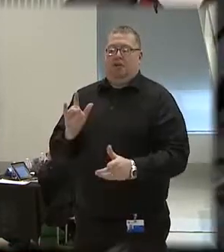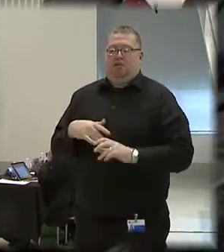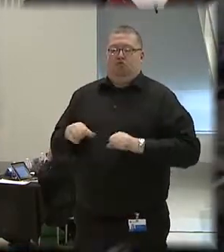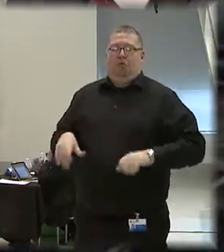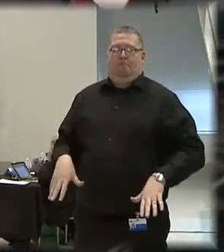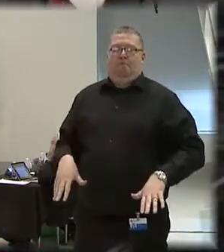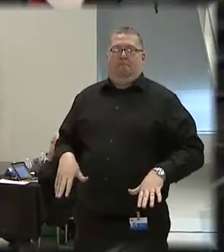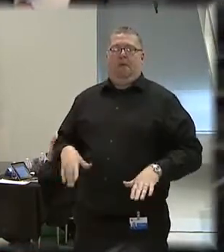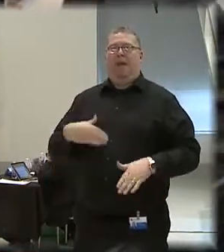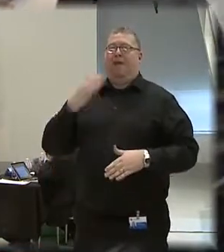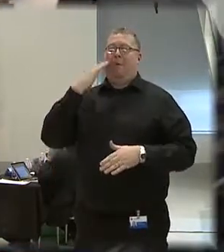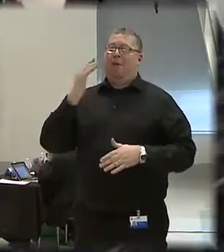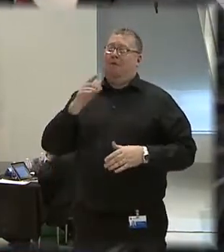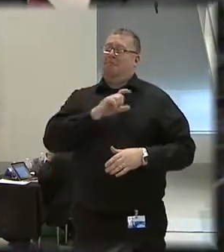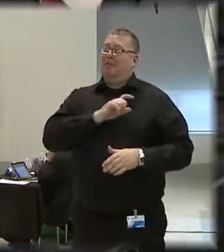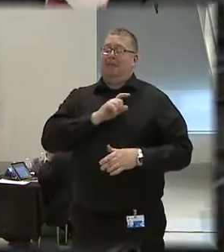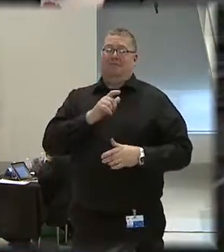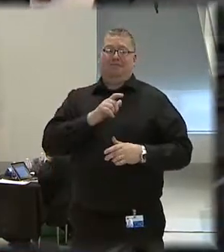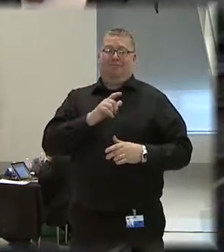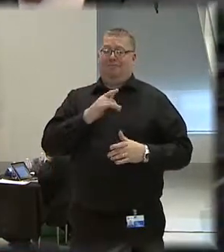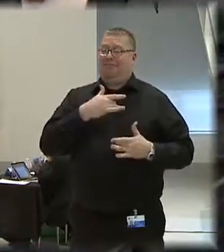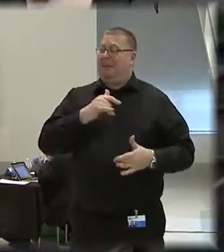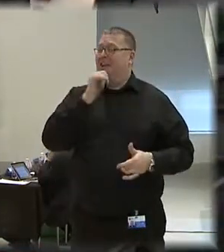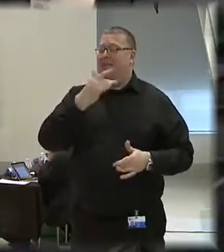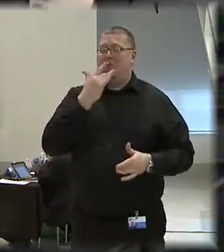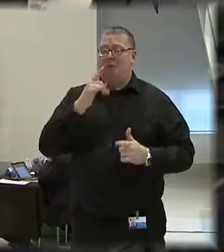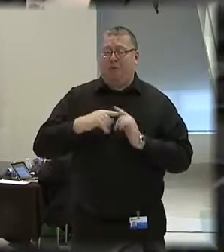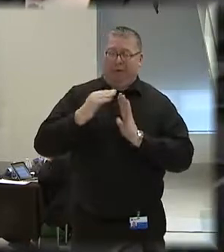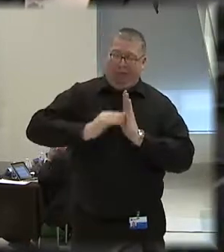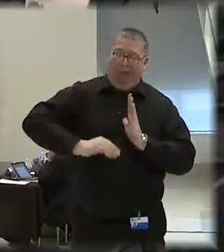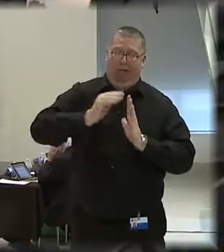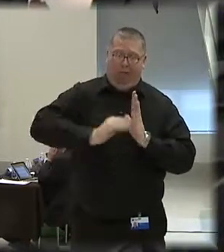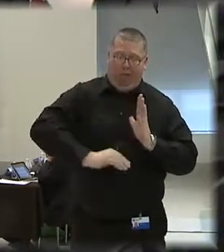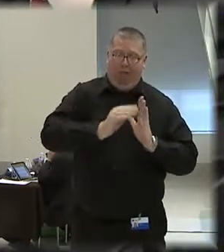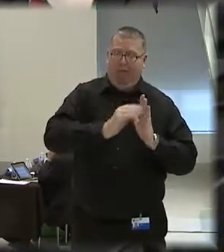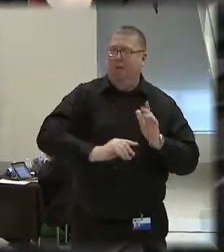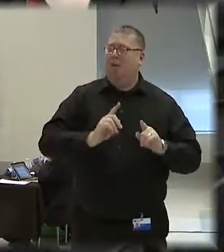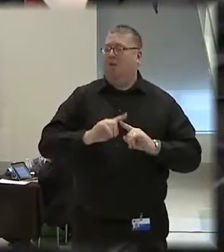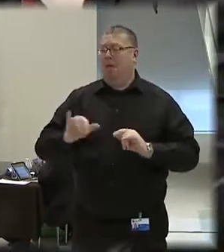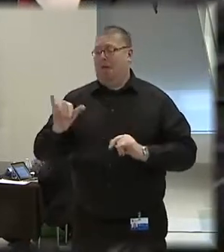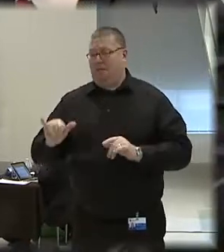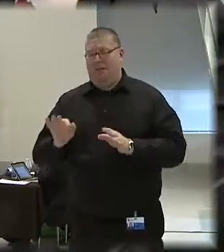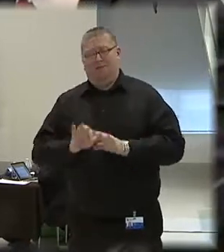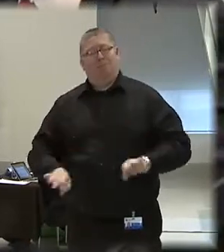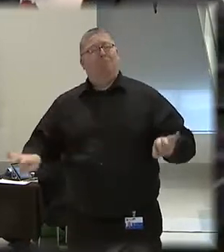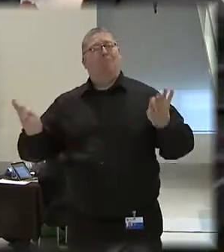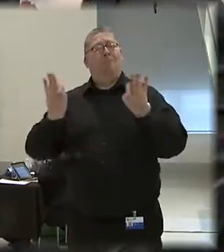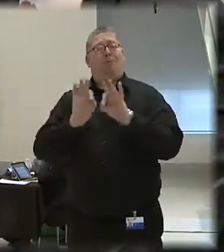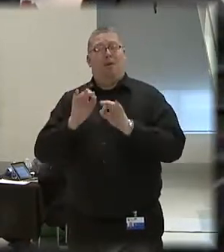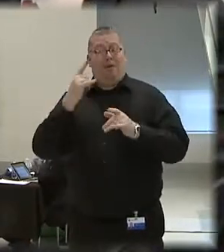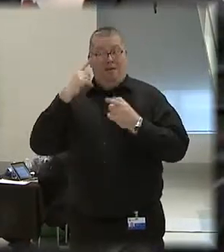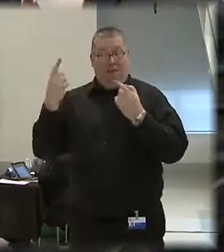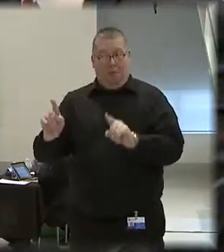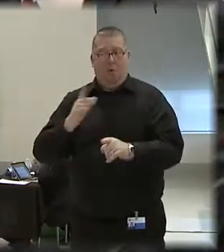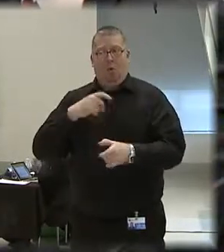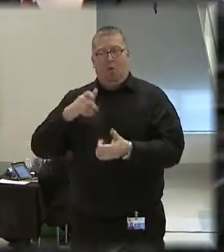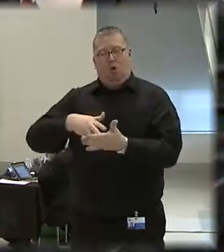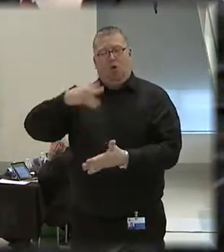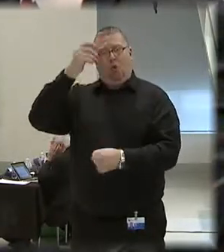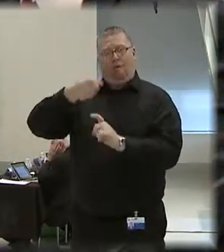not the favorite thing for police to do, but in some of these areas, it's such a critical incident that we need to learn more about